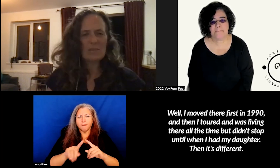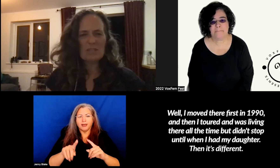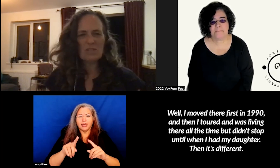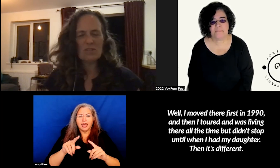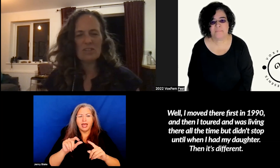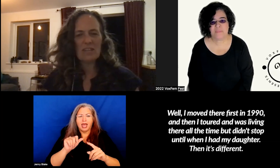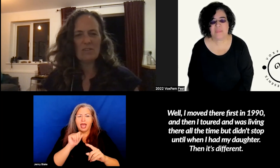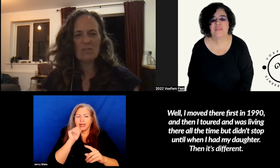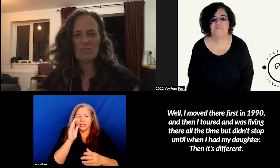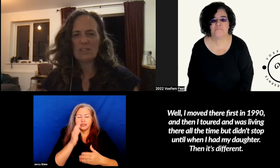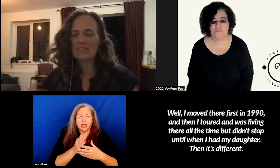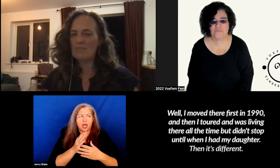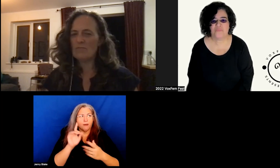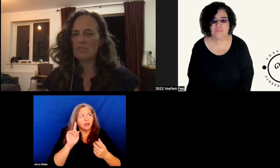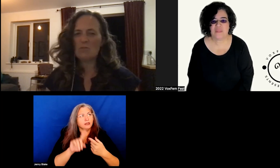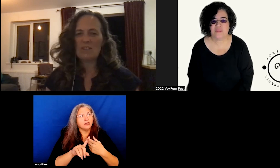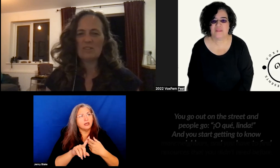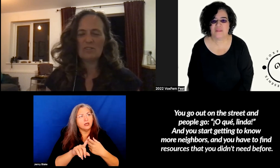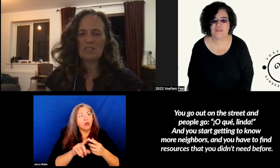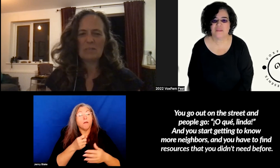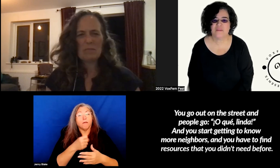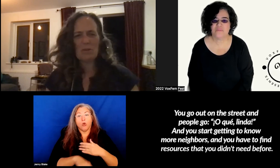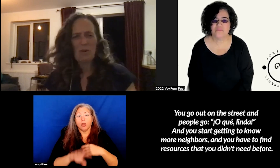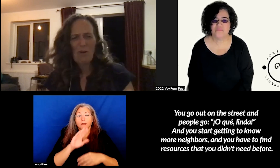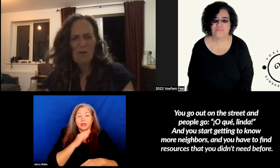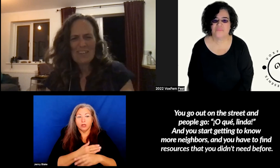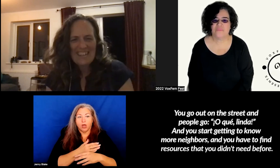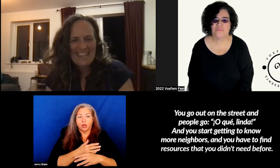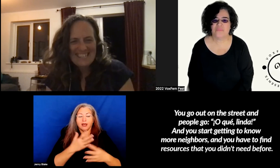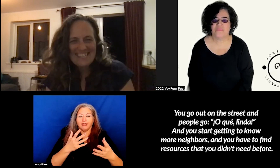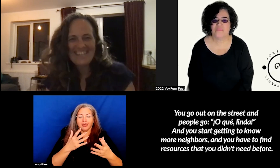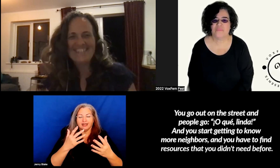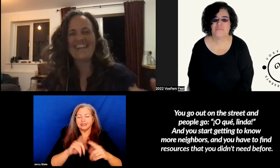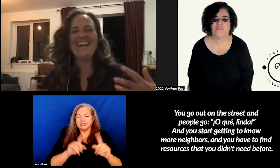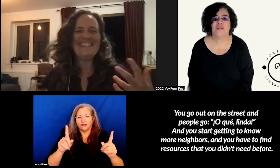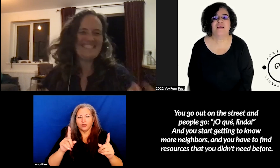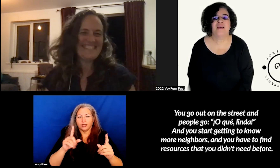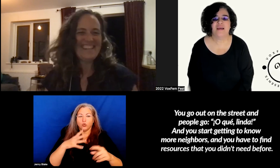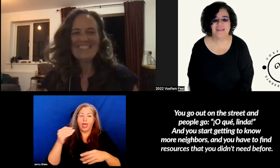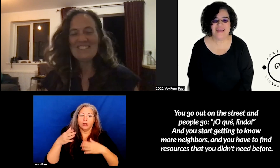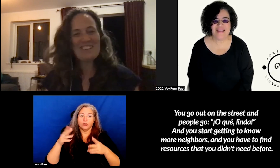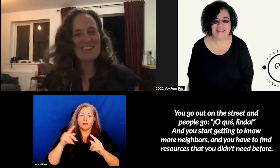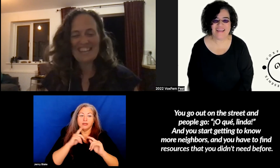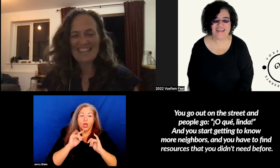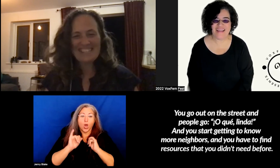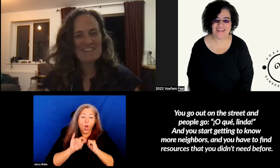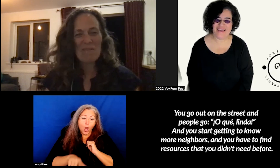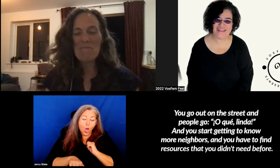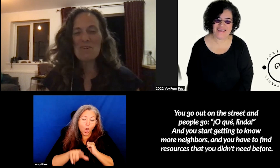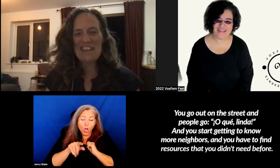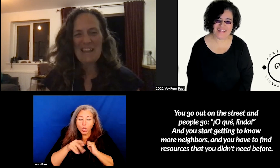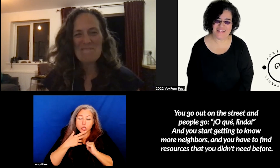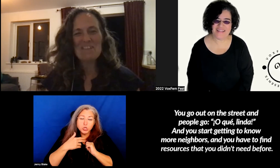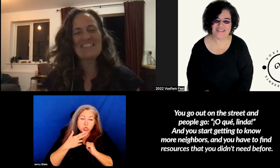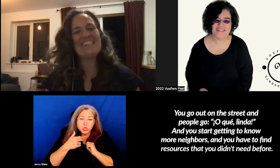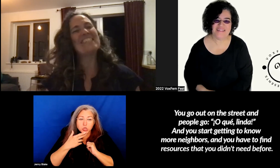when I had my daughter. Then it's different. You go out on the street and people go, "Oh, qué linda!" And you start getting to know